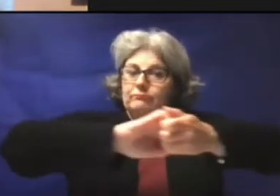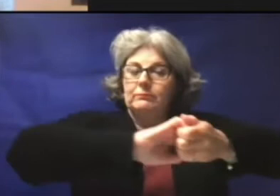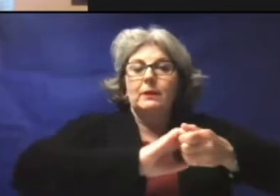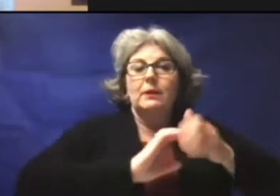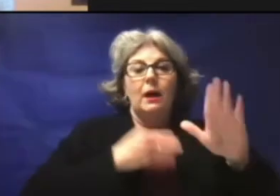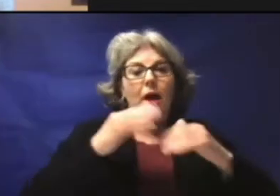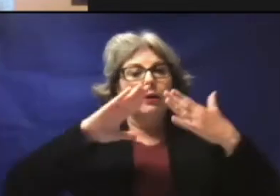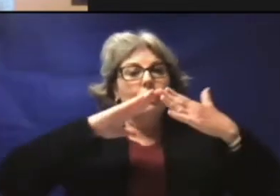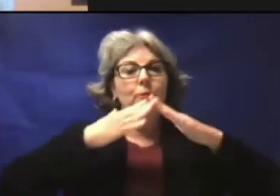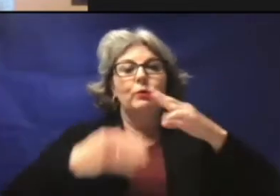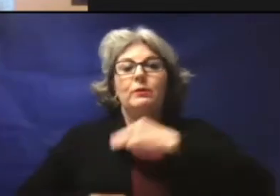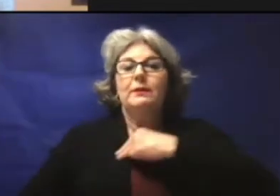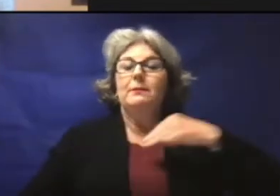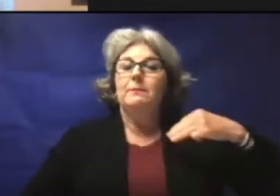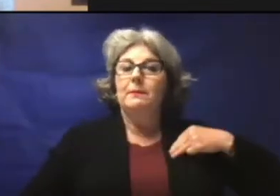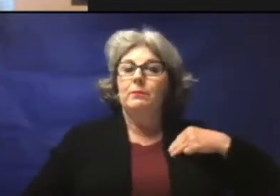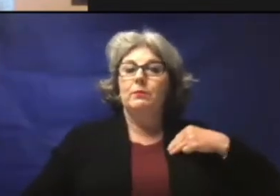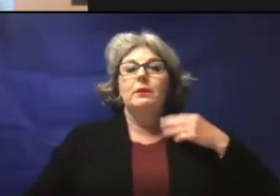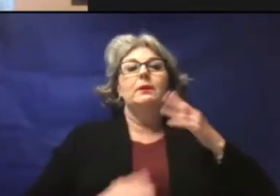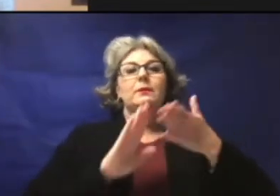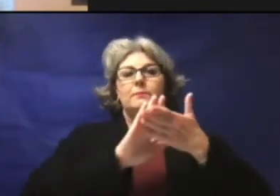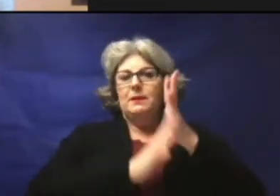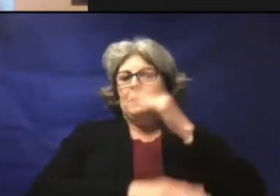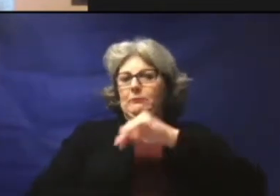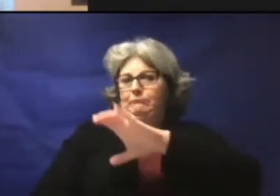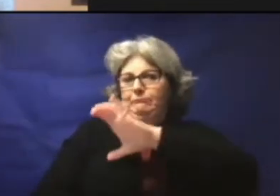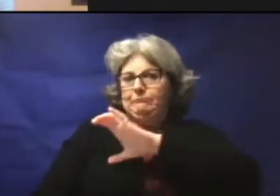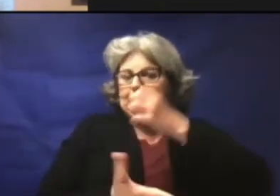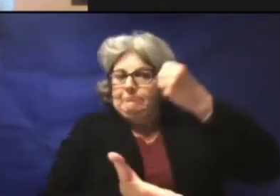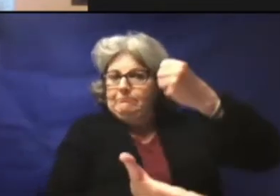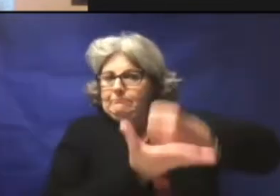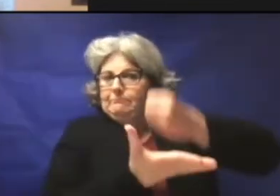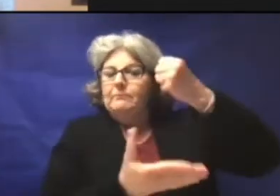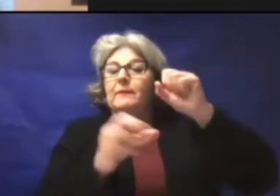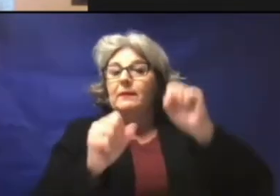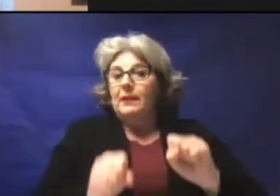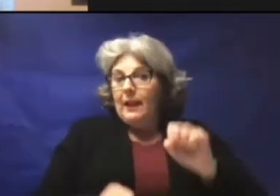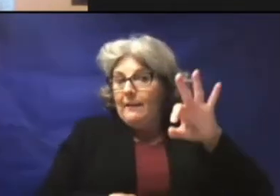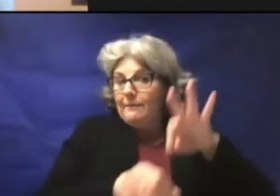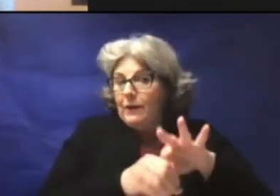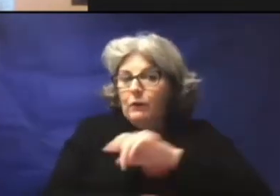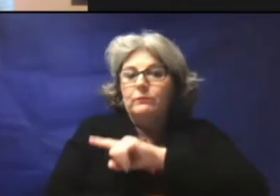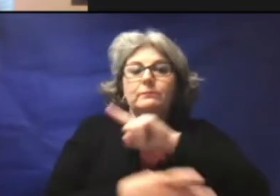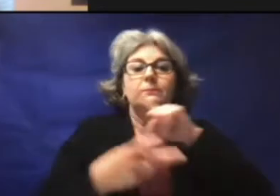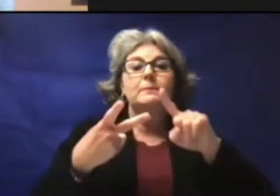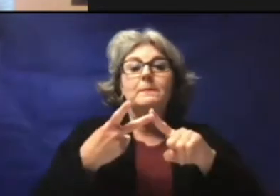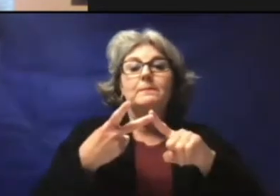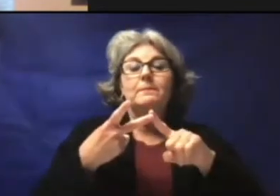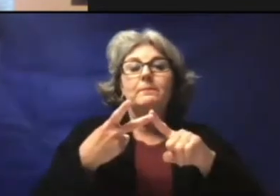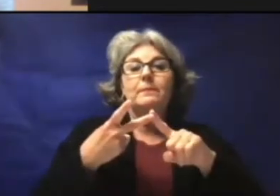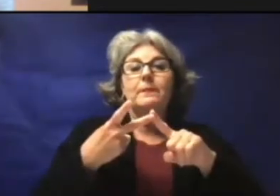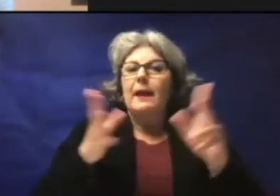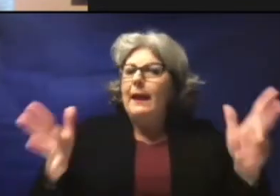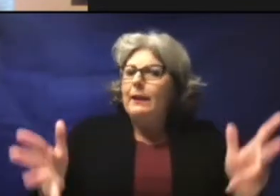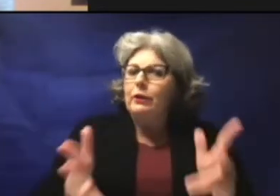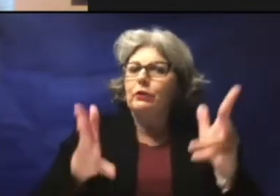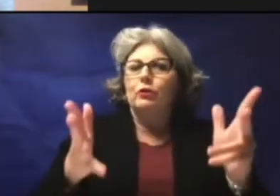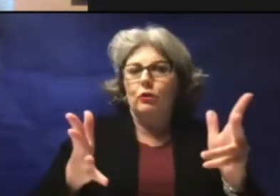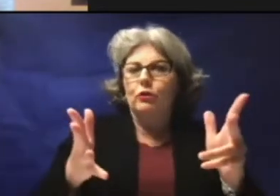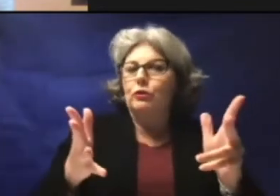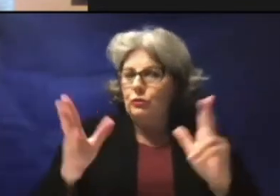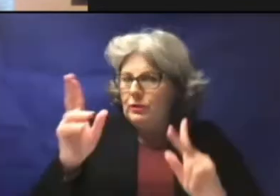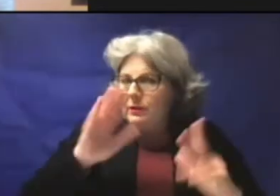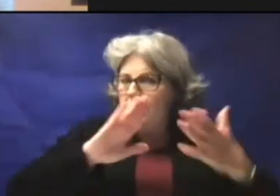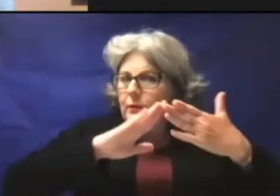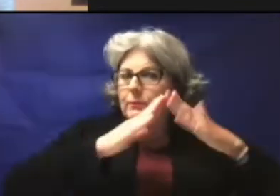our community members get naturalized so that way they can vote. And then a step two to that is encouraging our